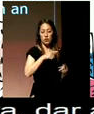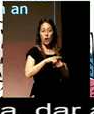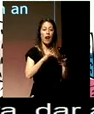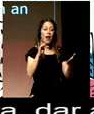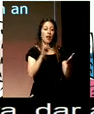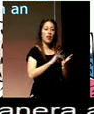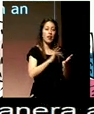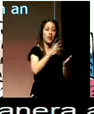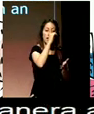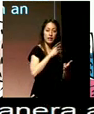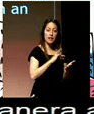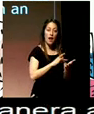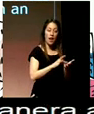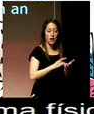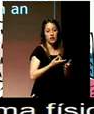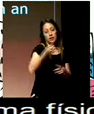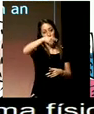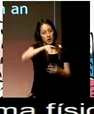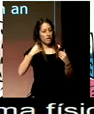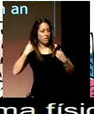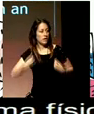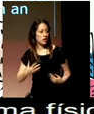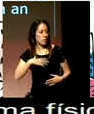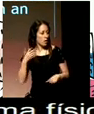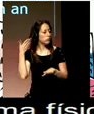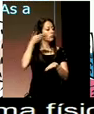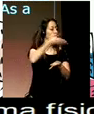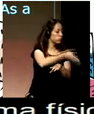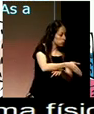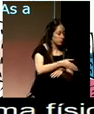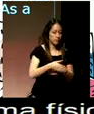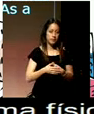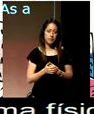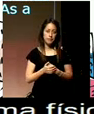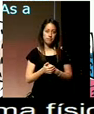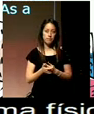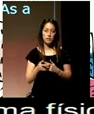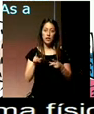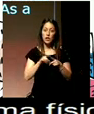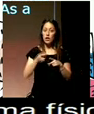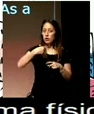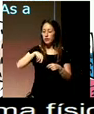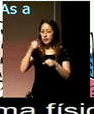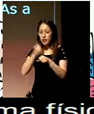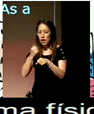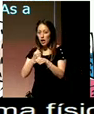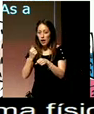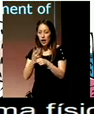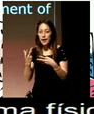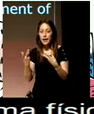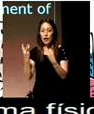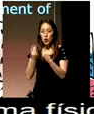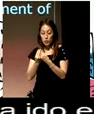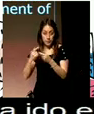a contest is being held parallel to the development of the project. And we want to use already